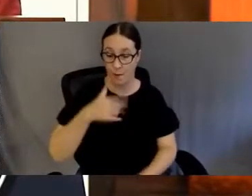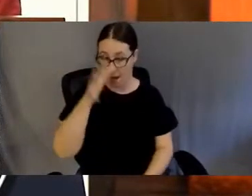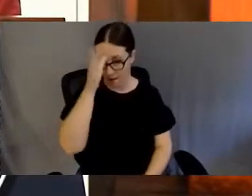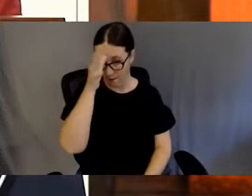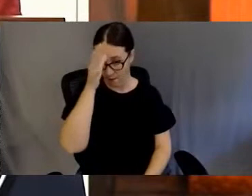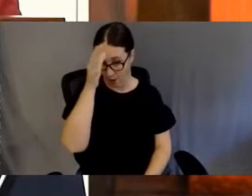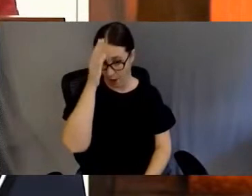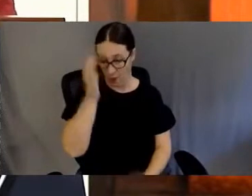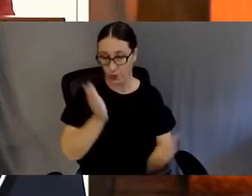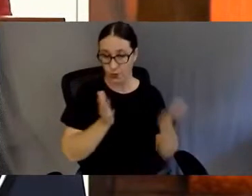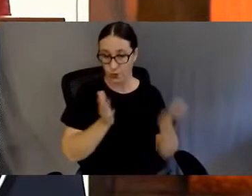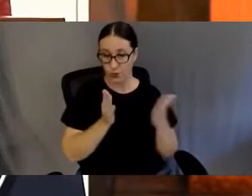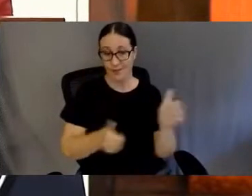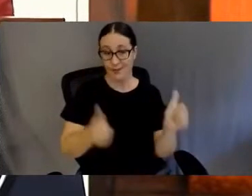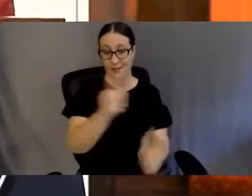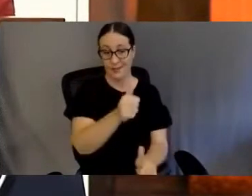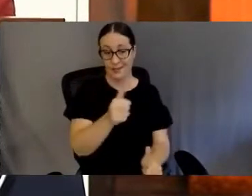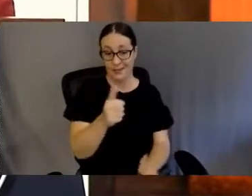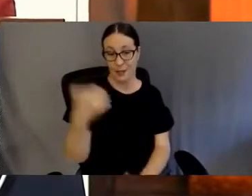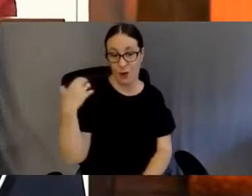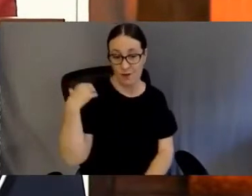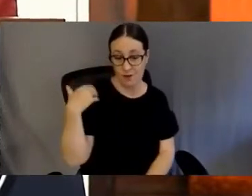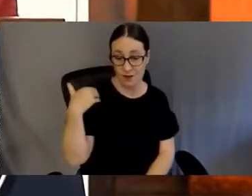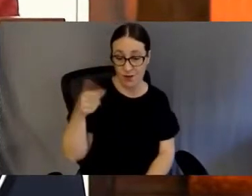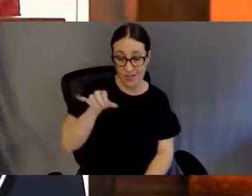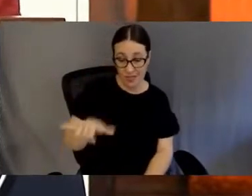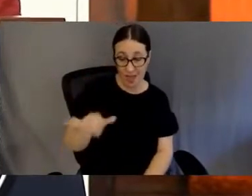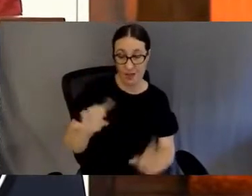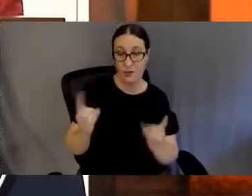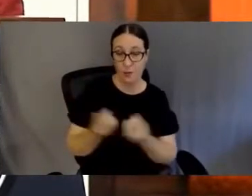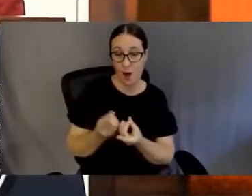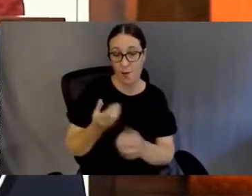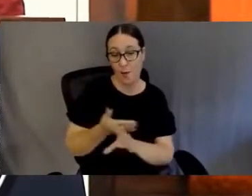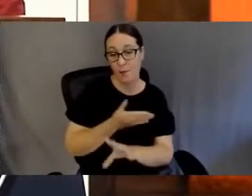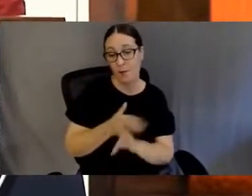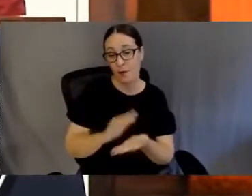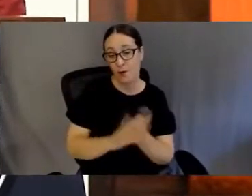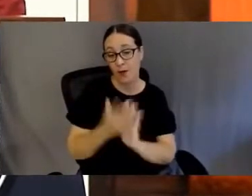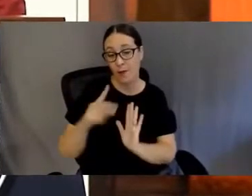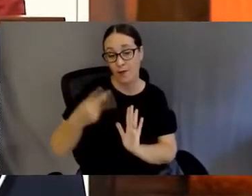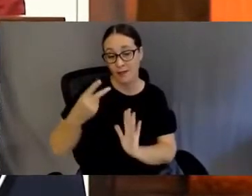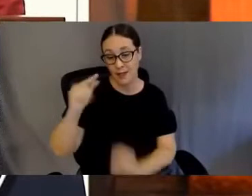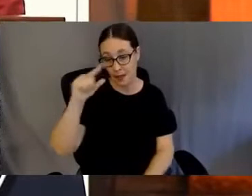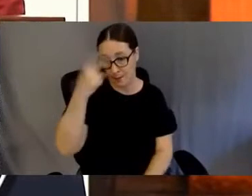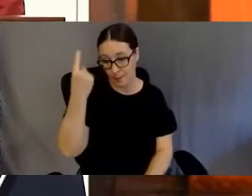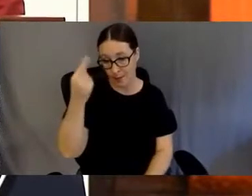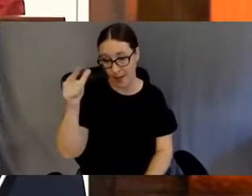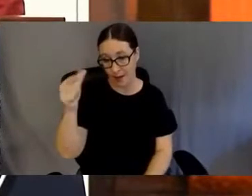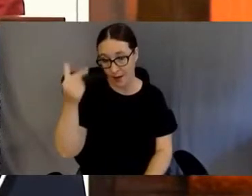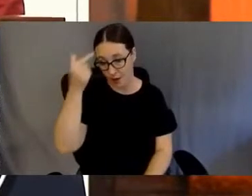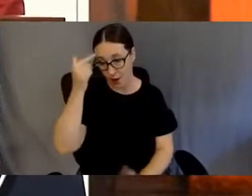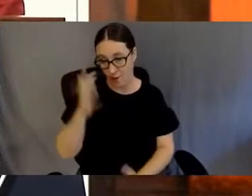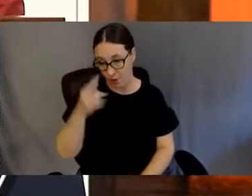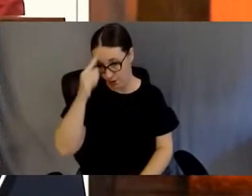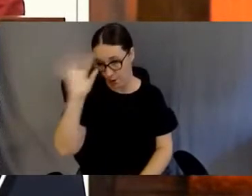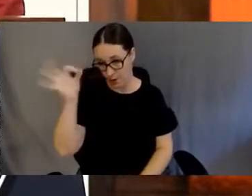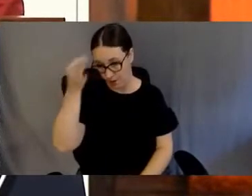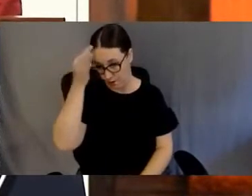senior official in this very department before becoming the second Black governor of the Federal